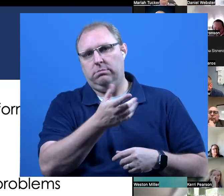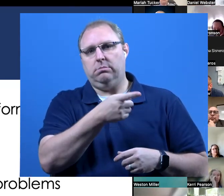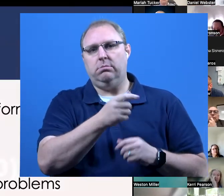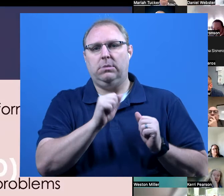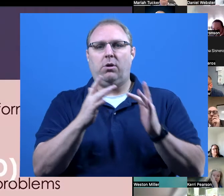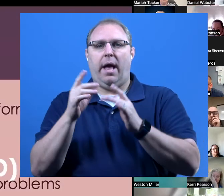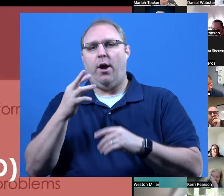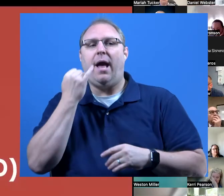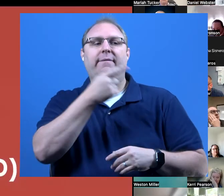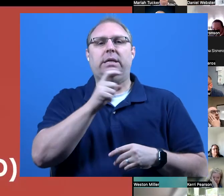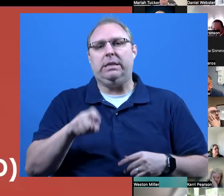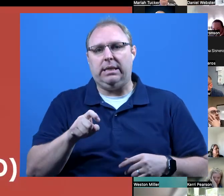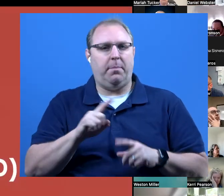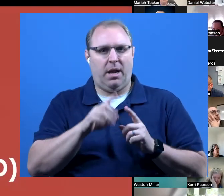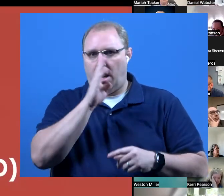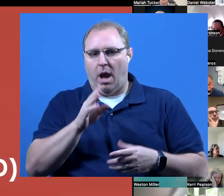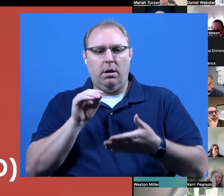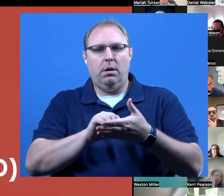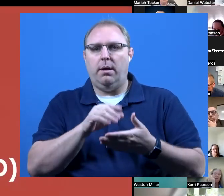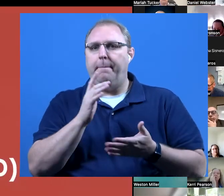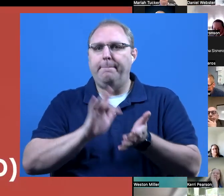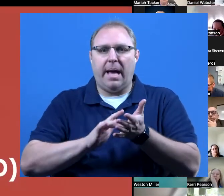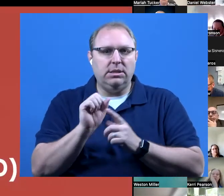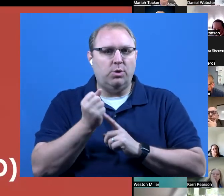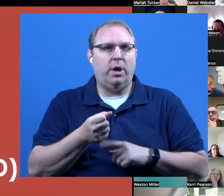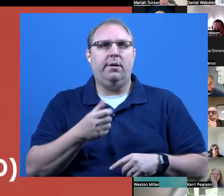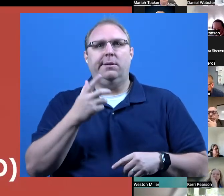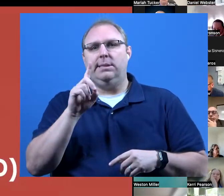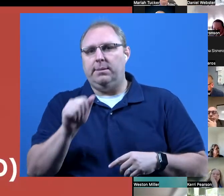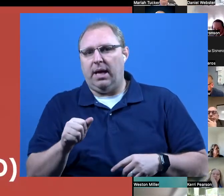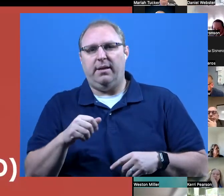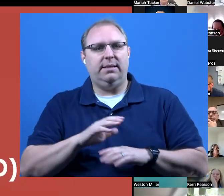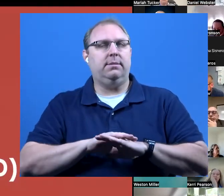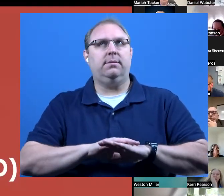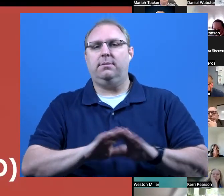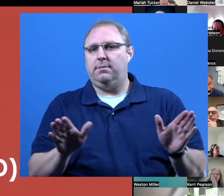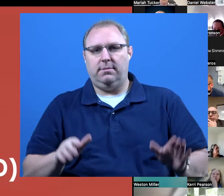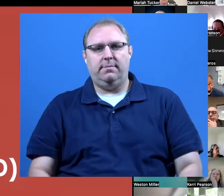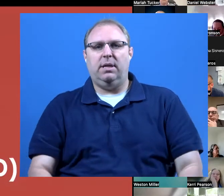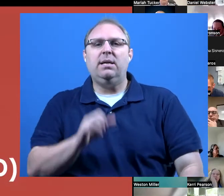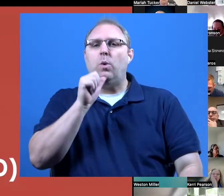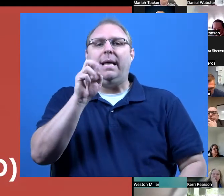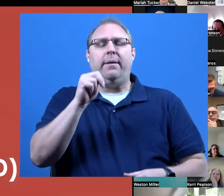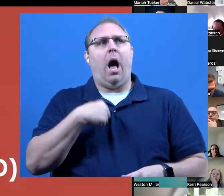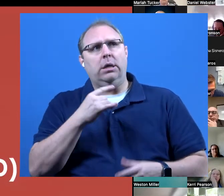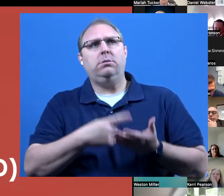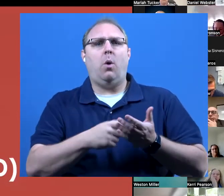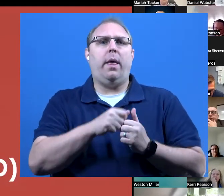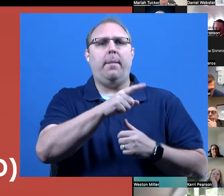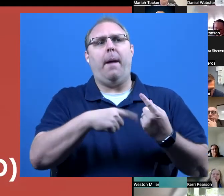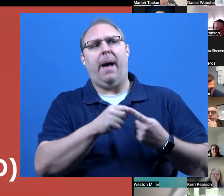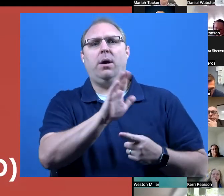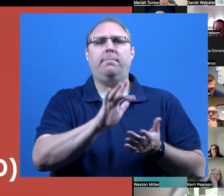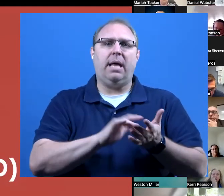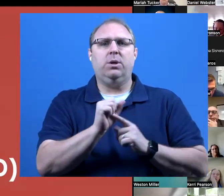UPM. So we're gonna do Q&A. Okay, so Mr. Drummond, do you have any